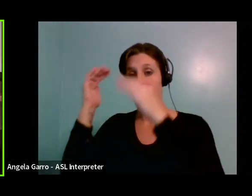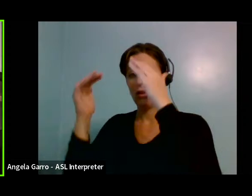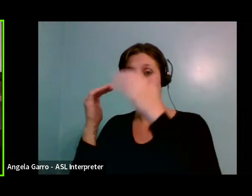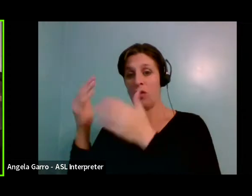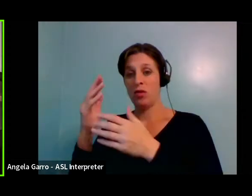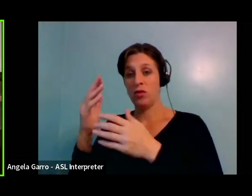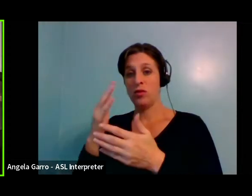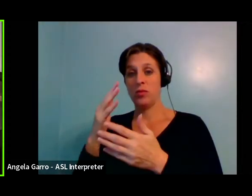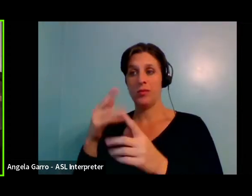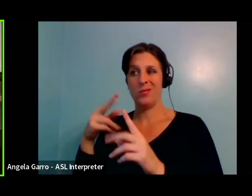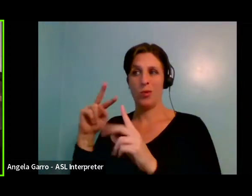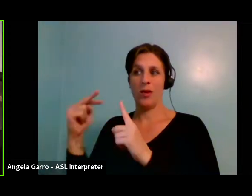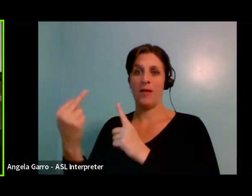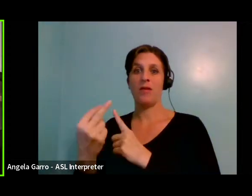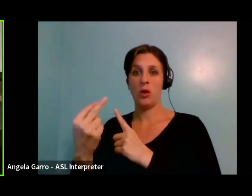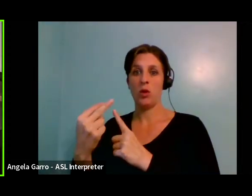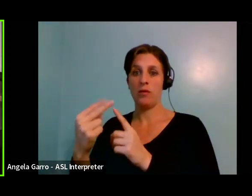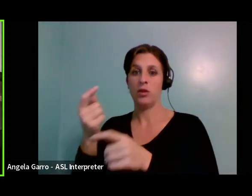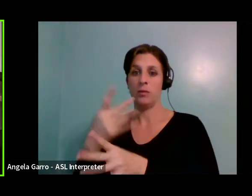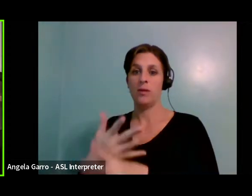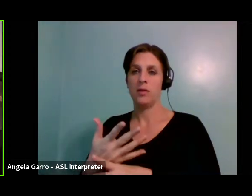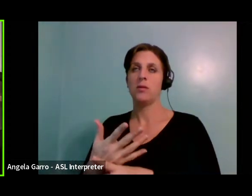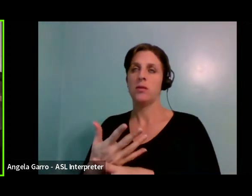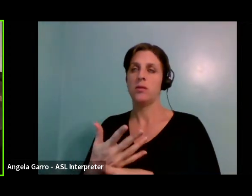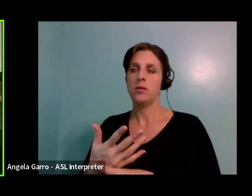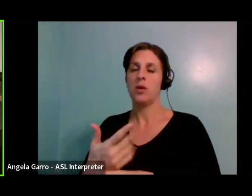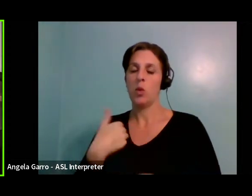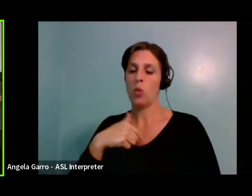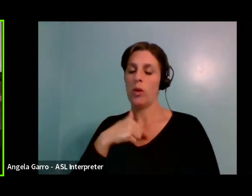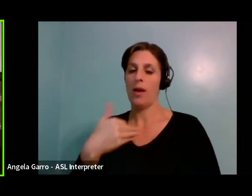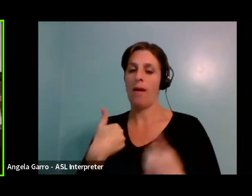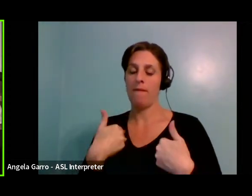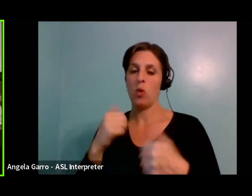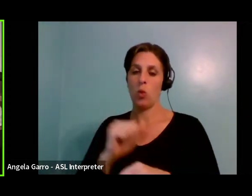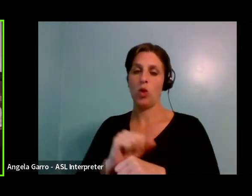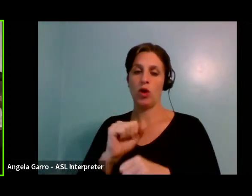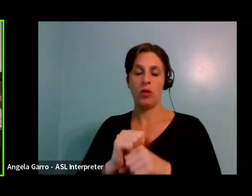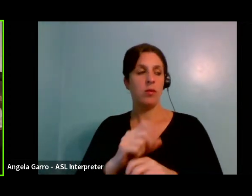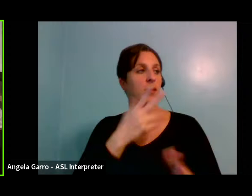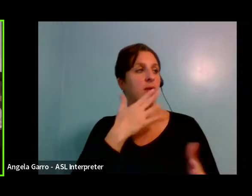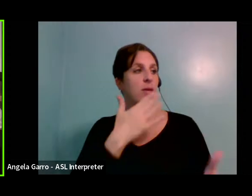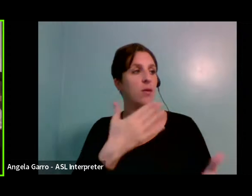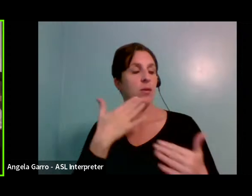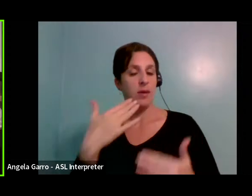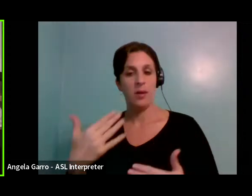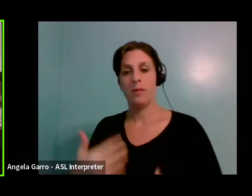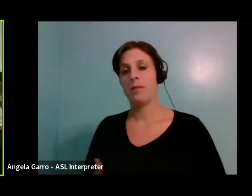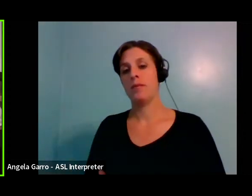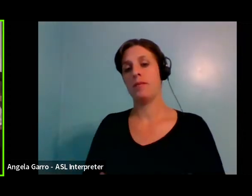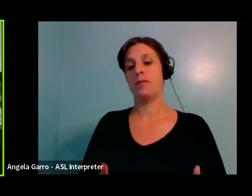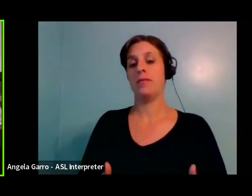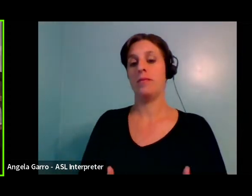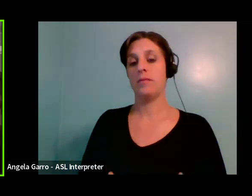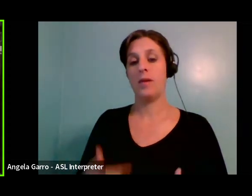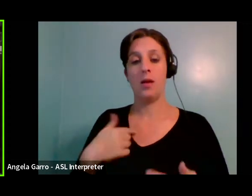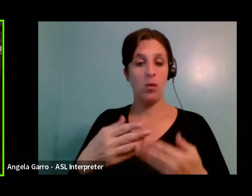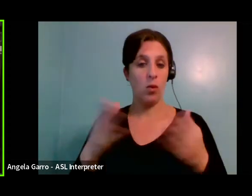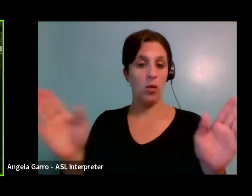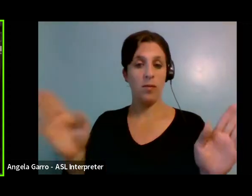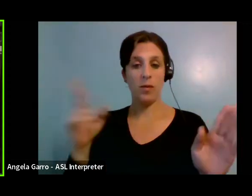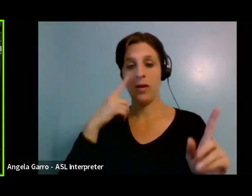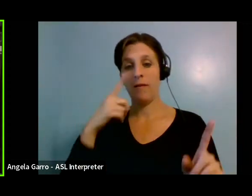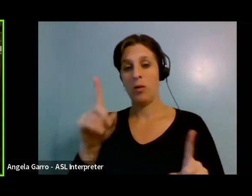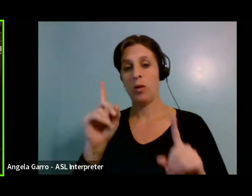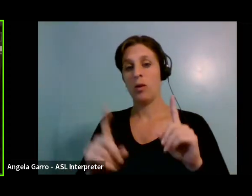of supervision, we have work to do there. Thank you. Thank you. Okay, I will open it up for